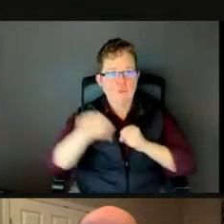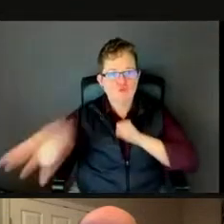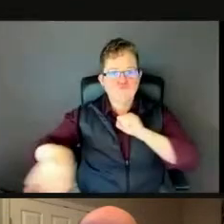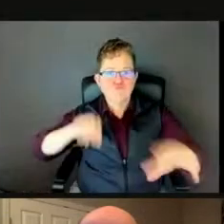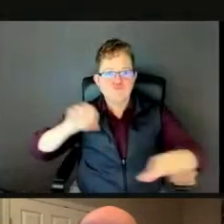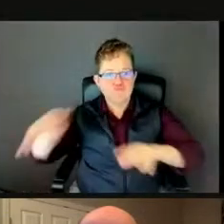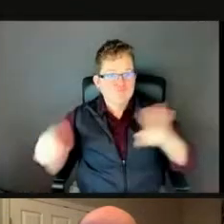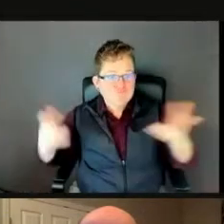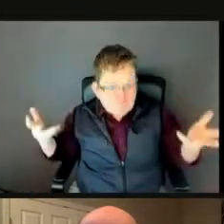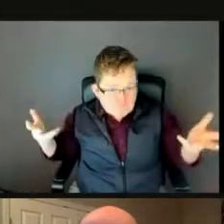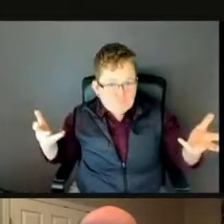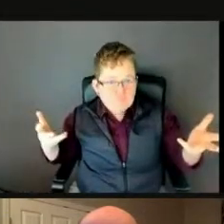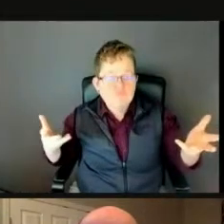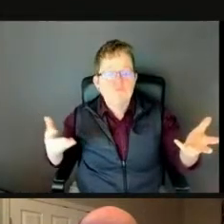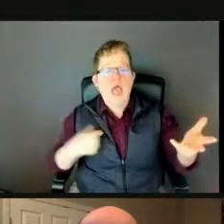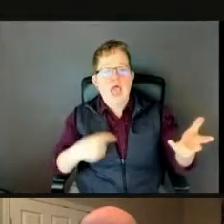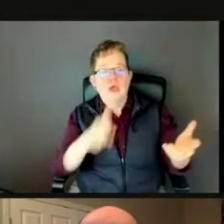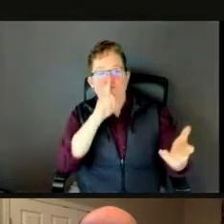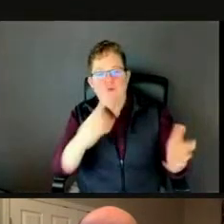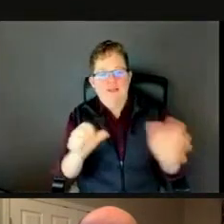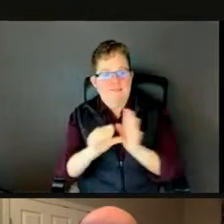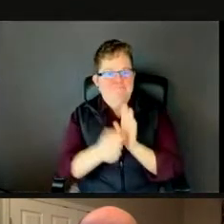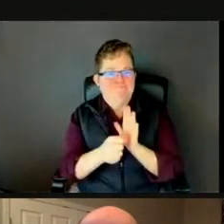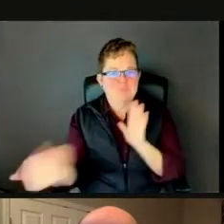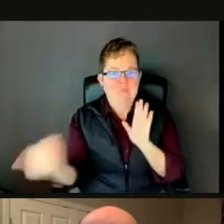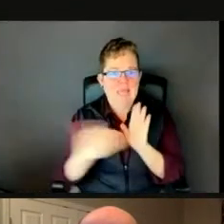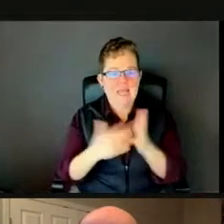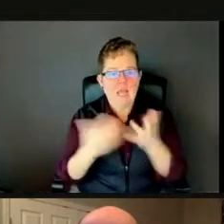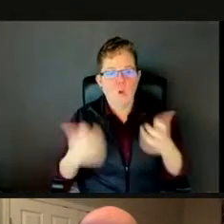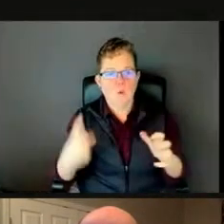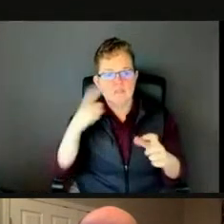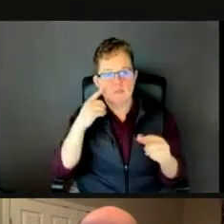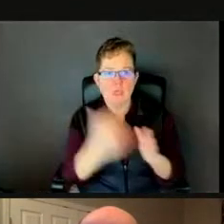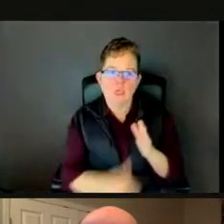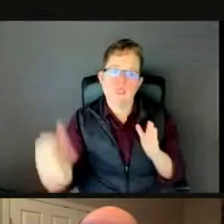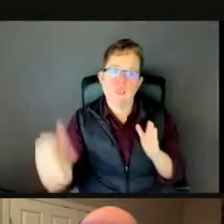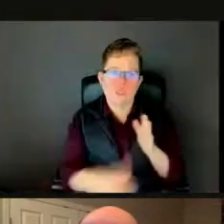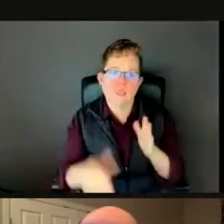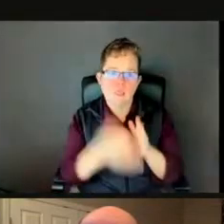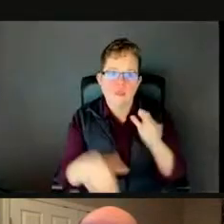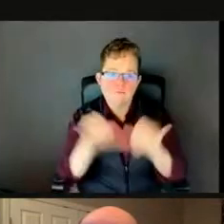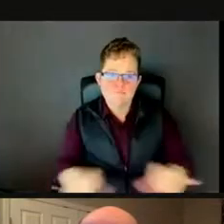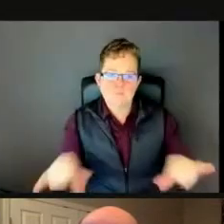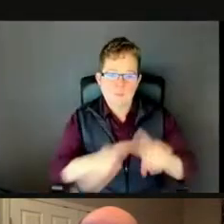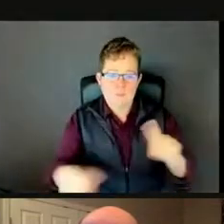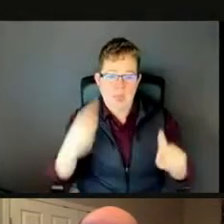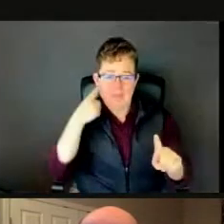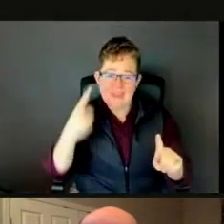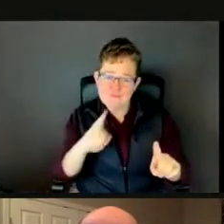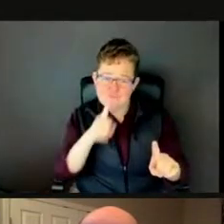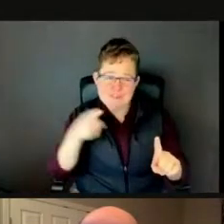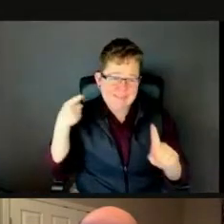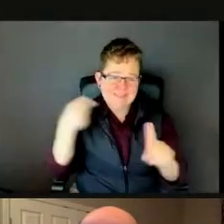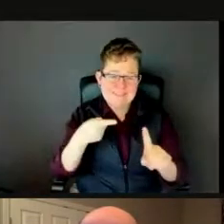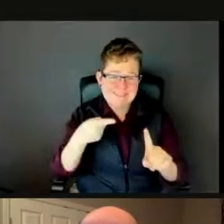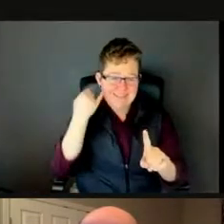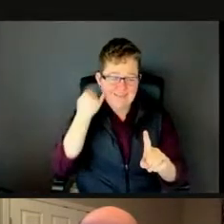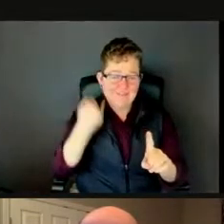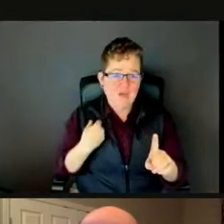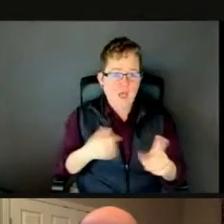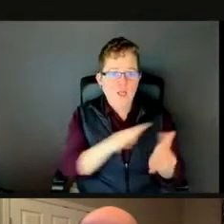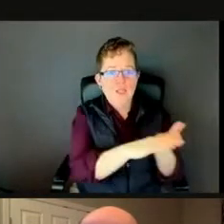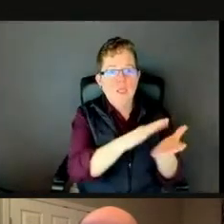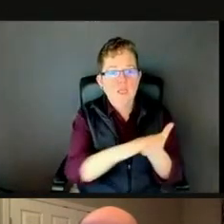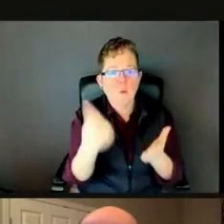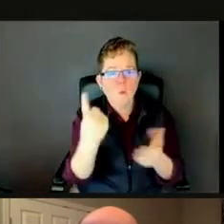I really, again, I don't want to sound like a broken record, but I think that is not a good use of these